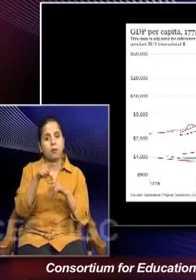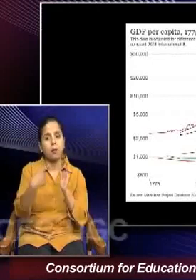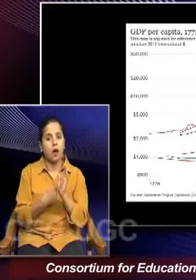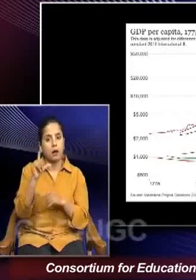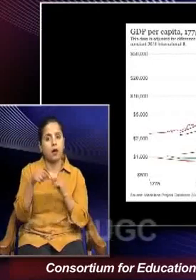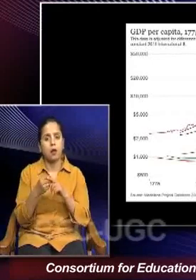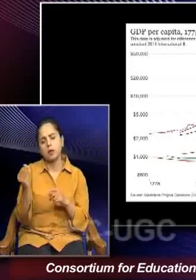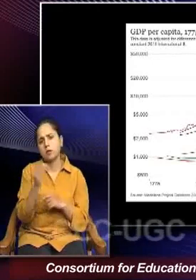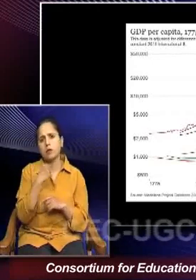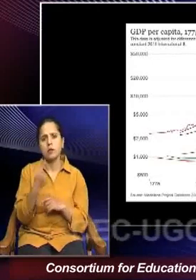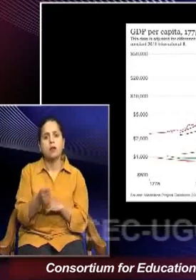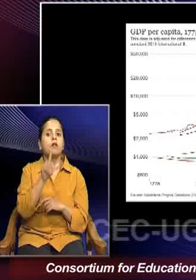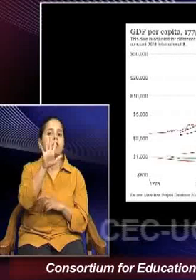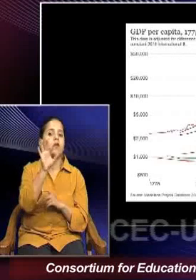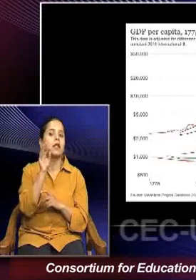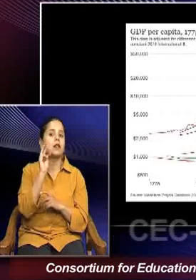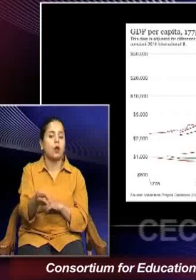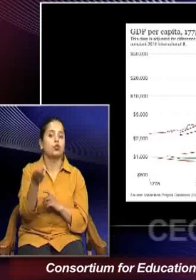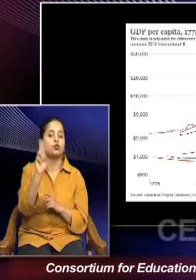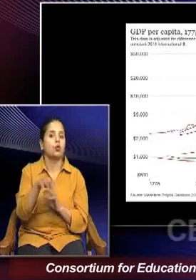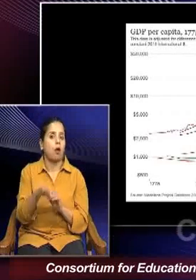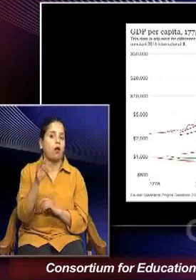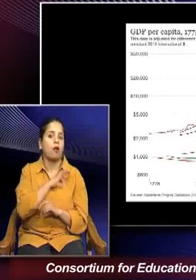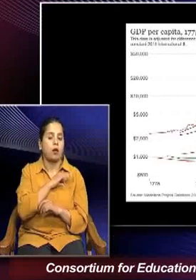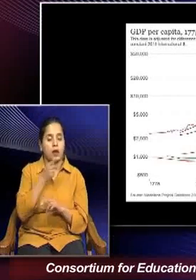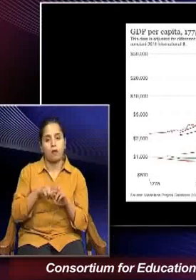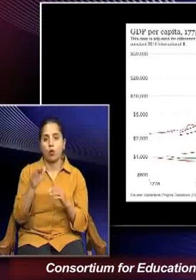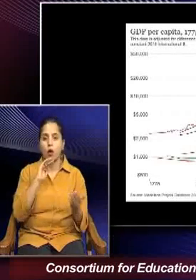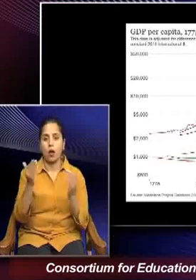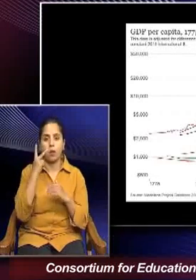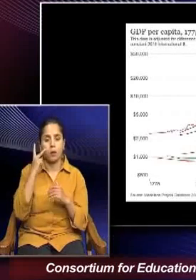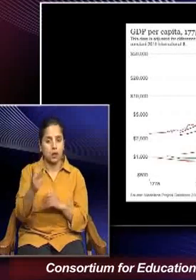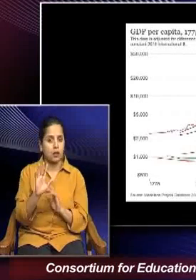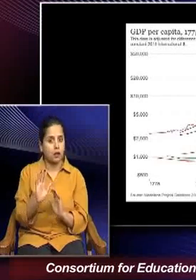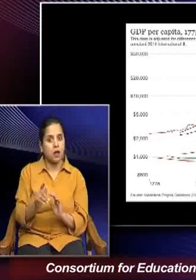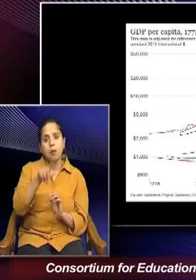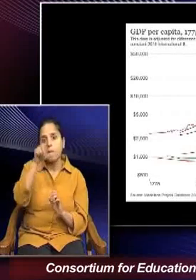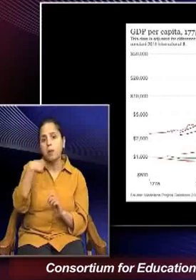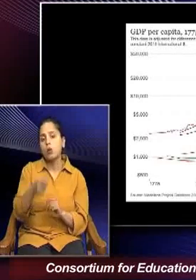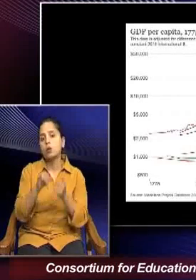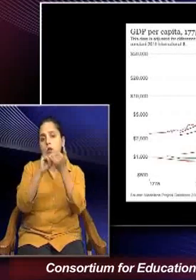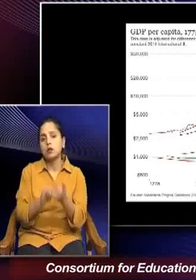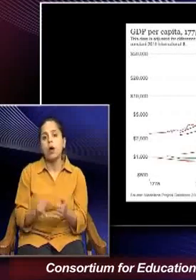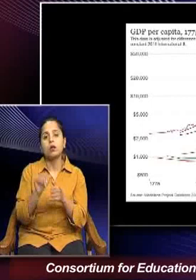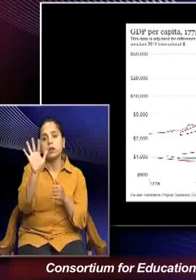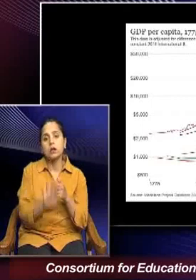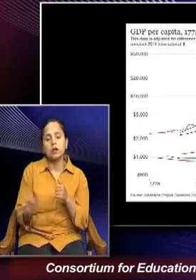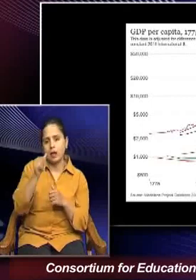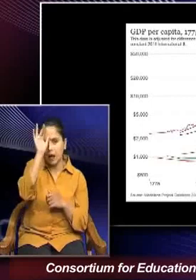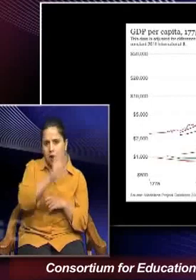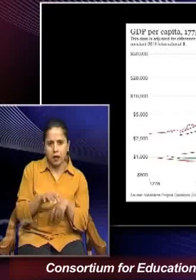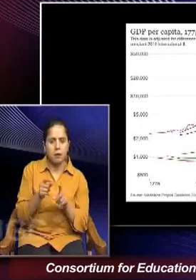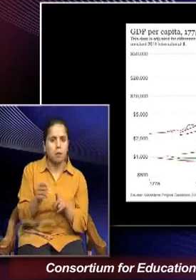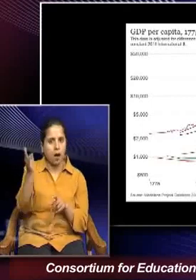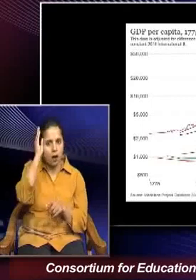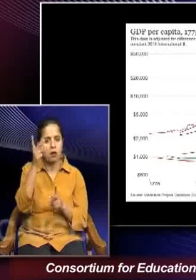of roughly about $50,000 US. And if you compare and contrast with people in South Asia, take for example India, Pakistan